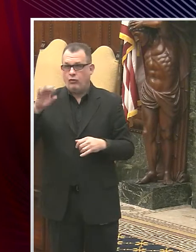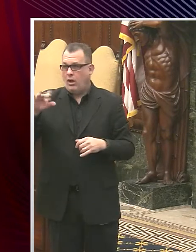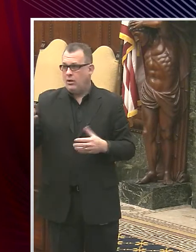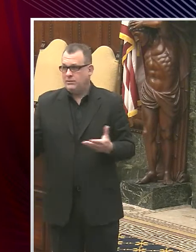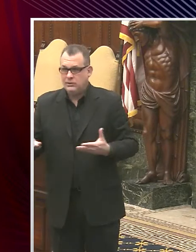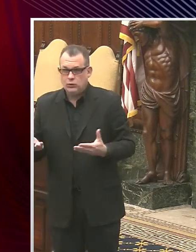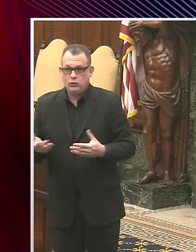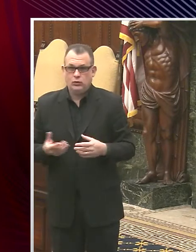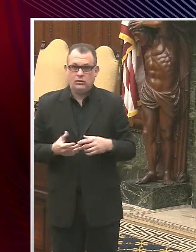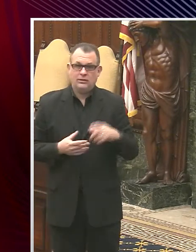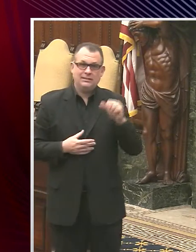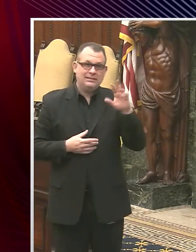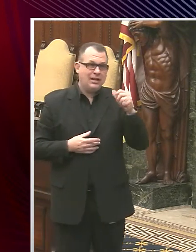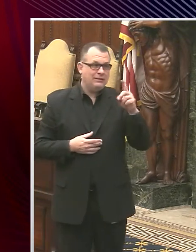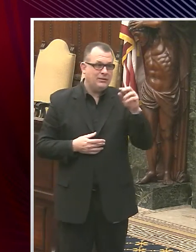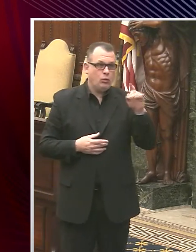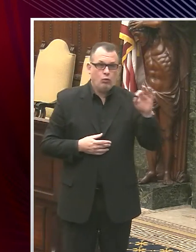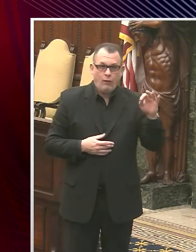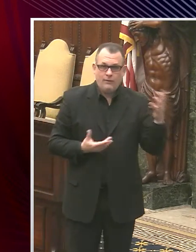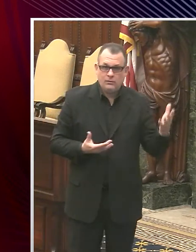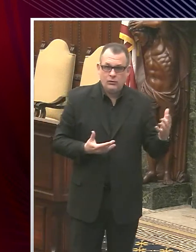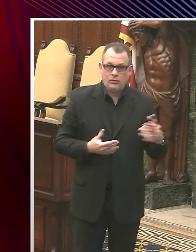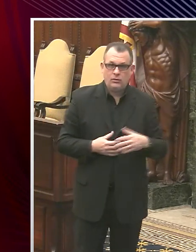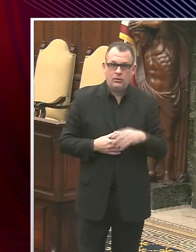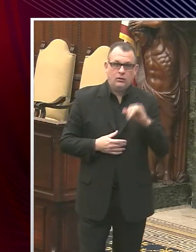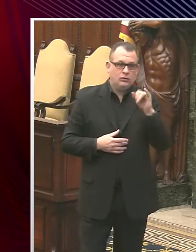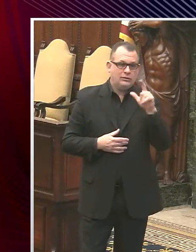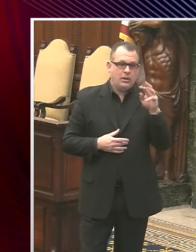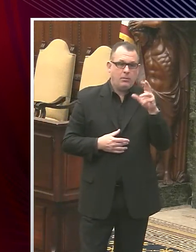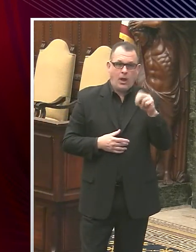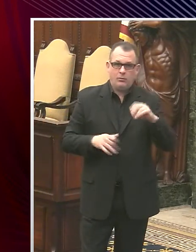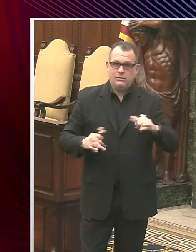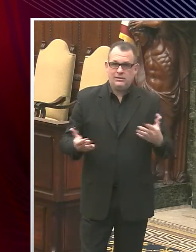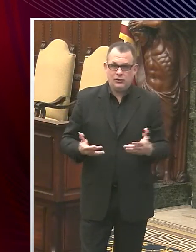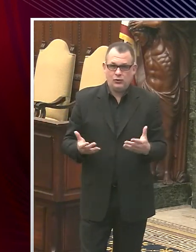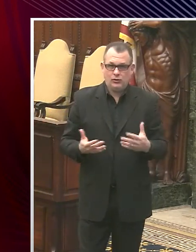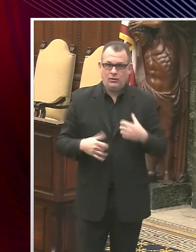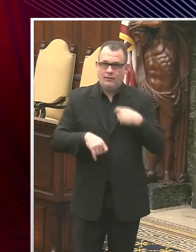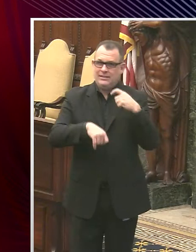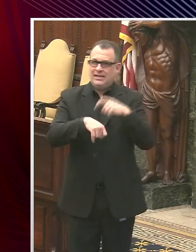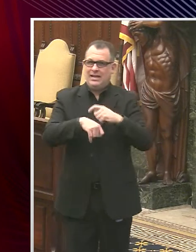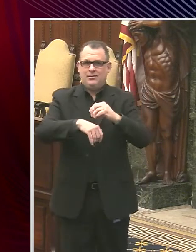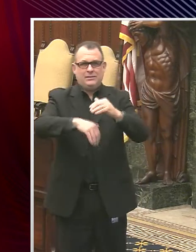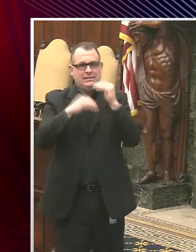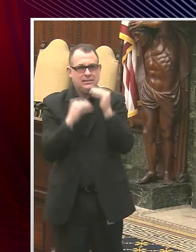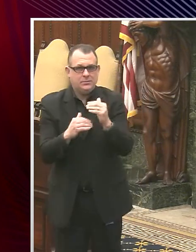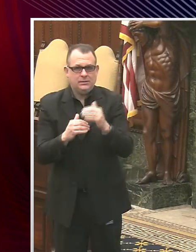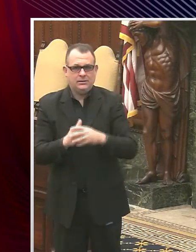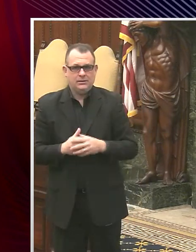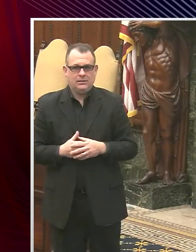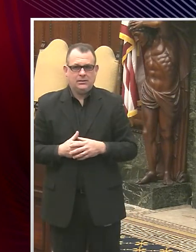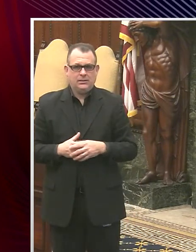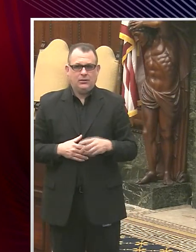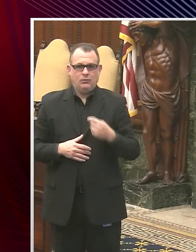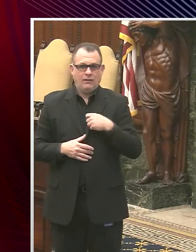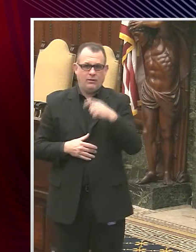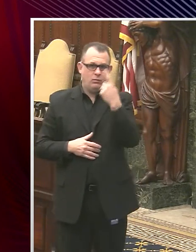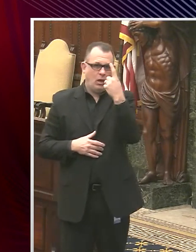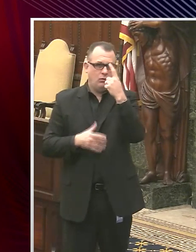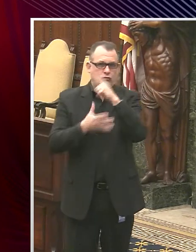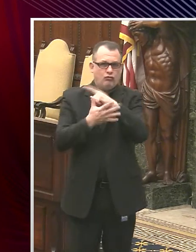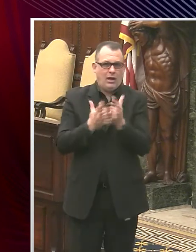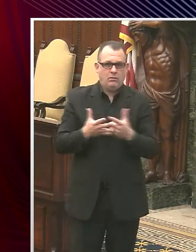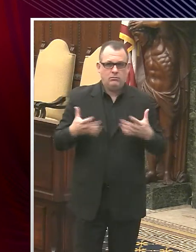DeWolf, and Dr. Jill Bowen. Because of very limited time today, unfortunately, we're only going to have time for one round of